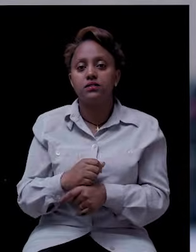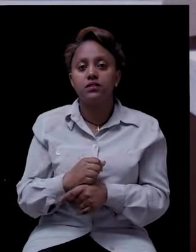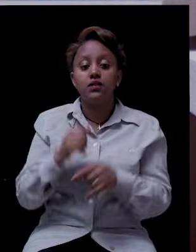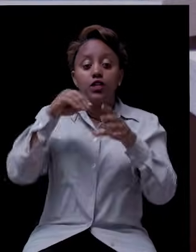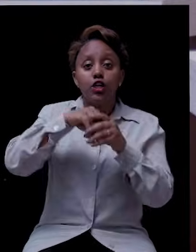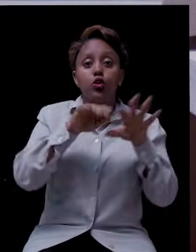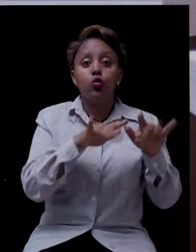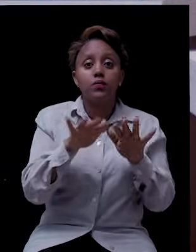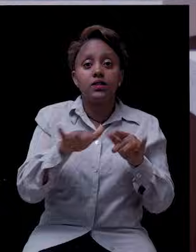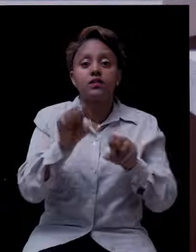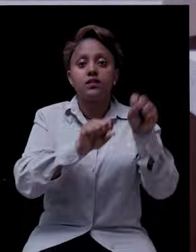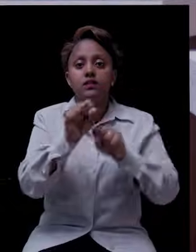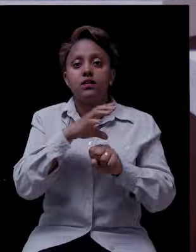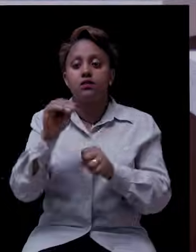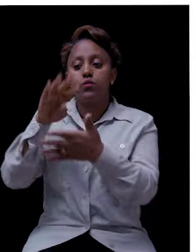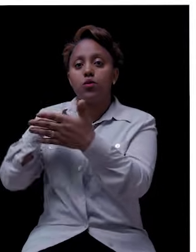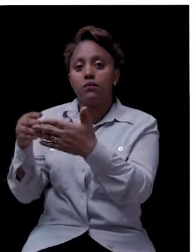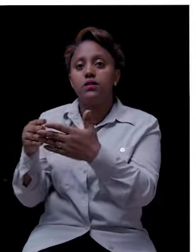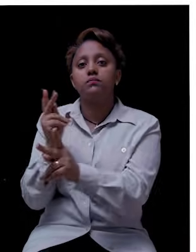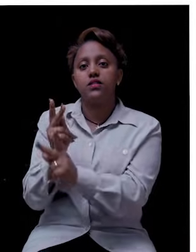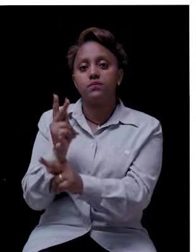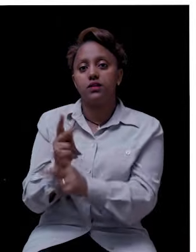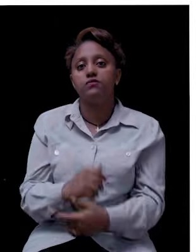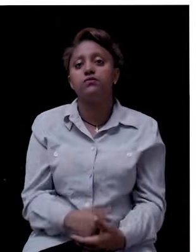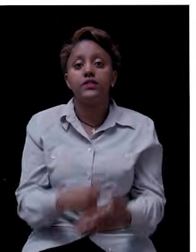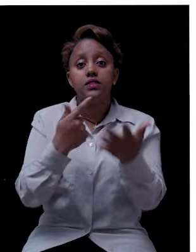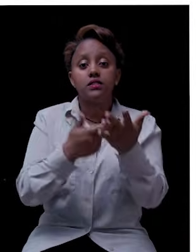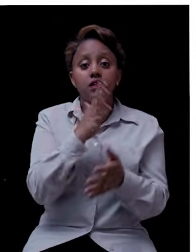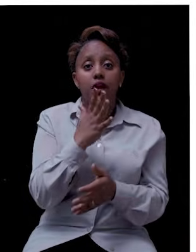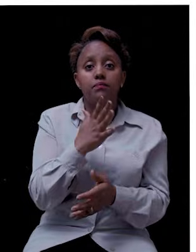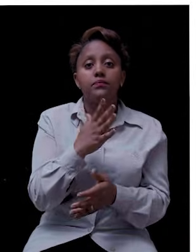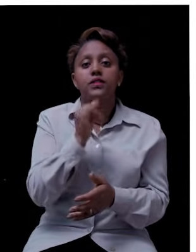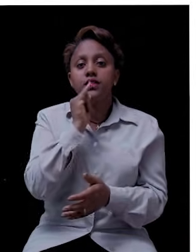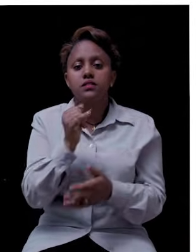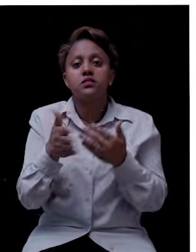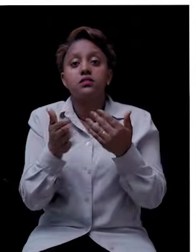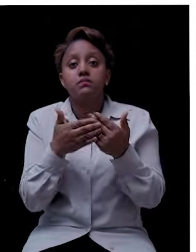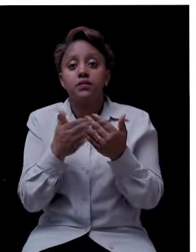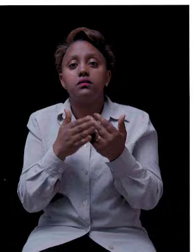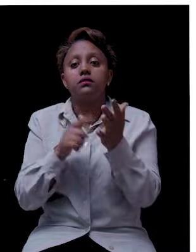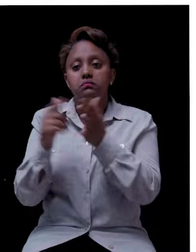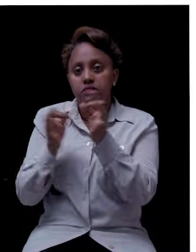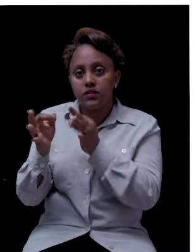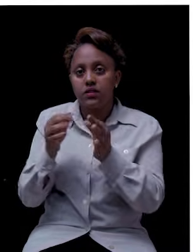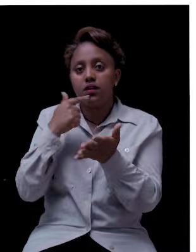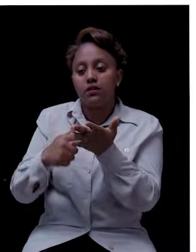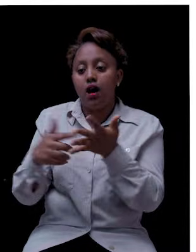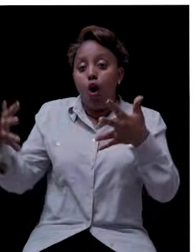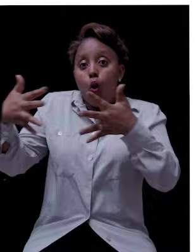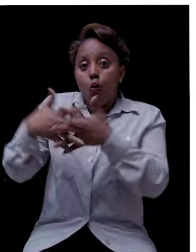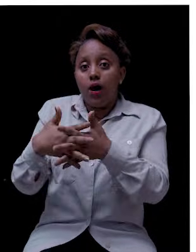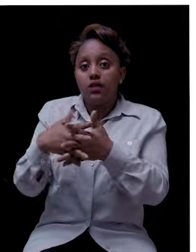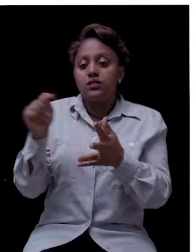science and computer programming perspective, data types is simply an attribute of a data that tells the compiler or the